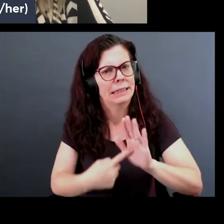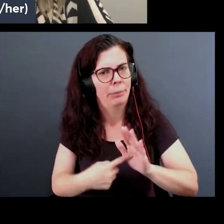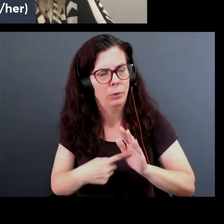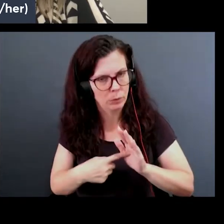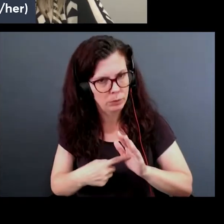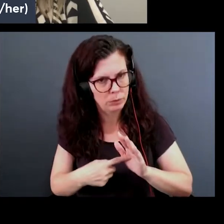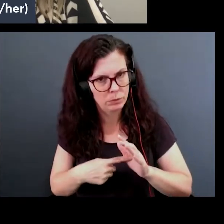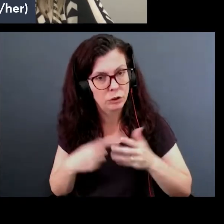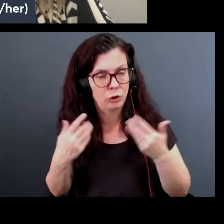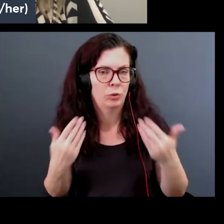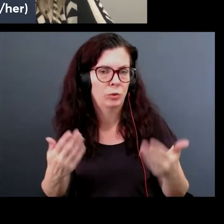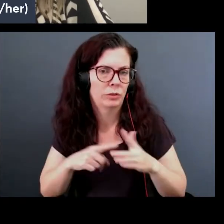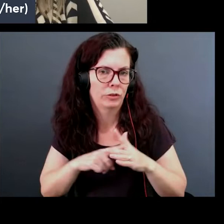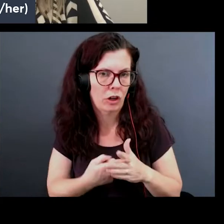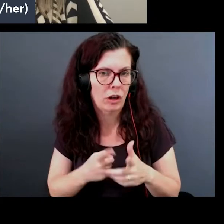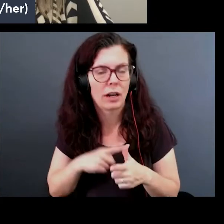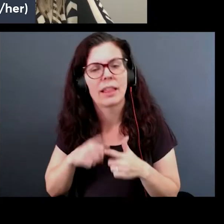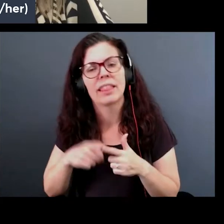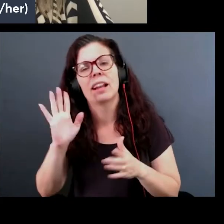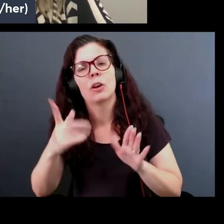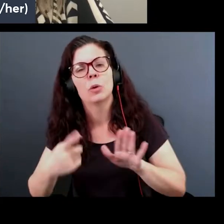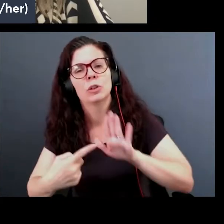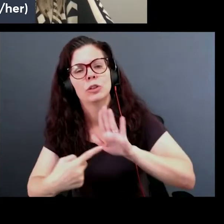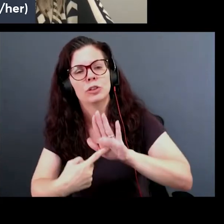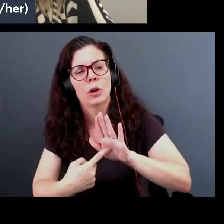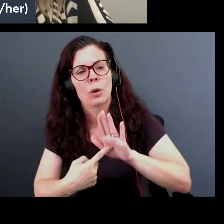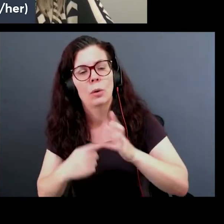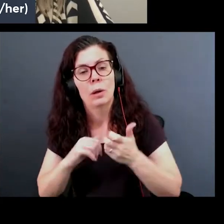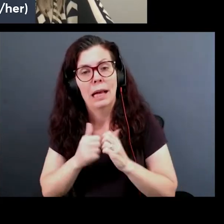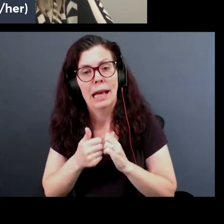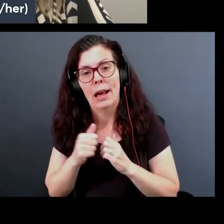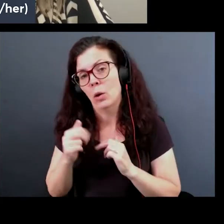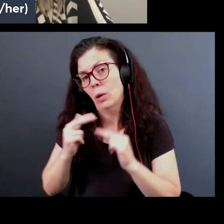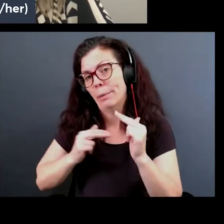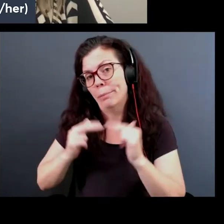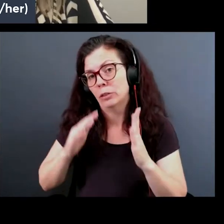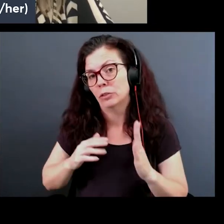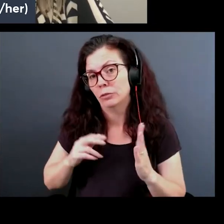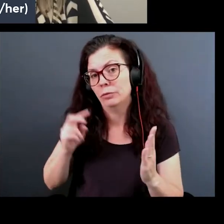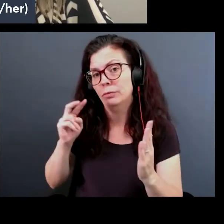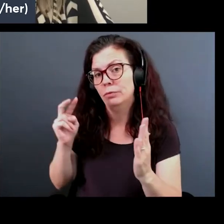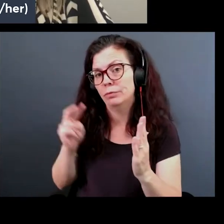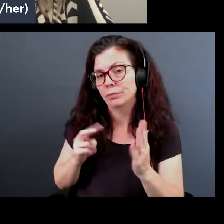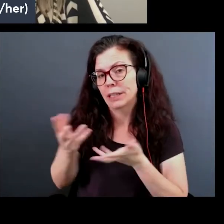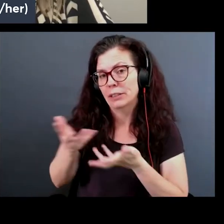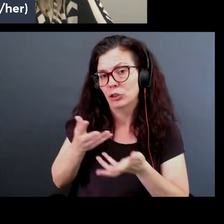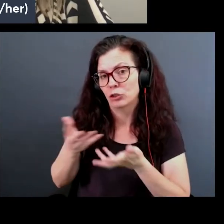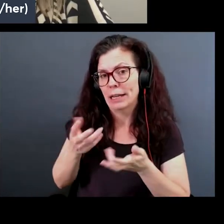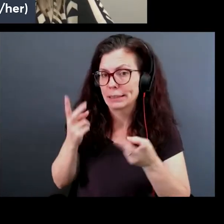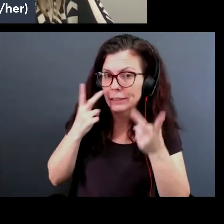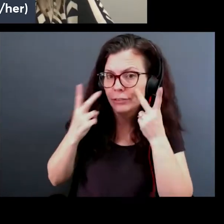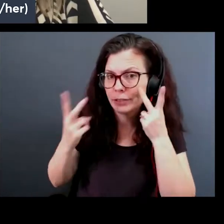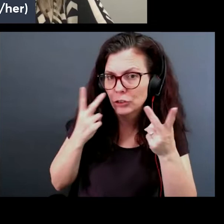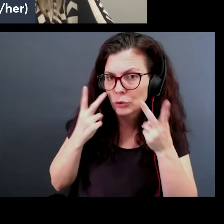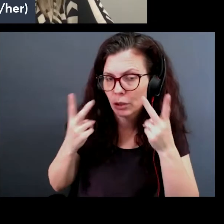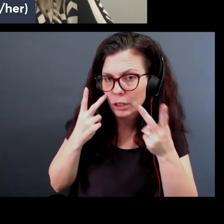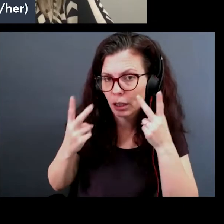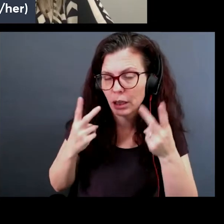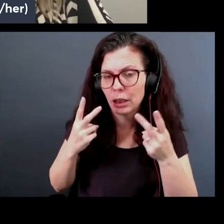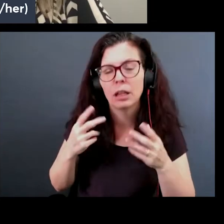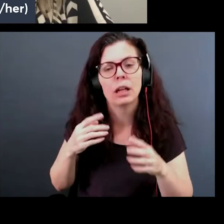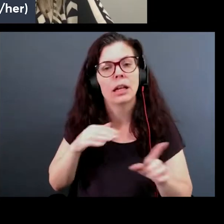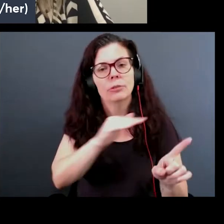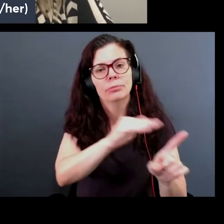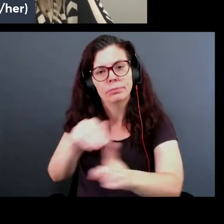from there I will be showing you how a builder view that interacts you visually and interactively prompts you how you